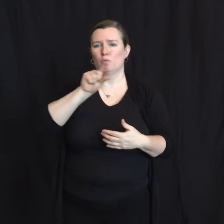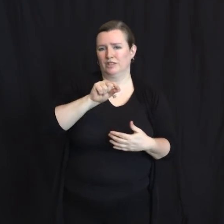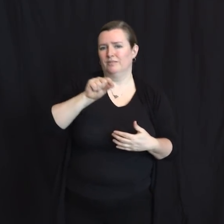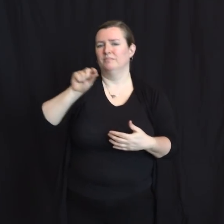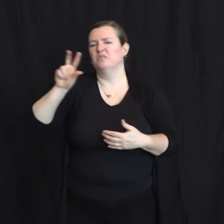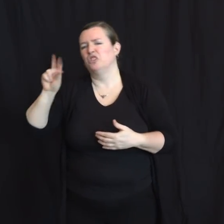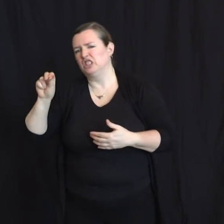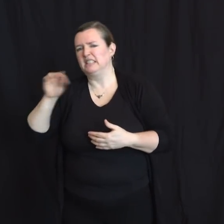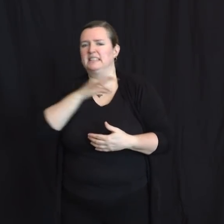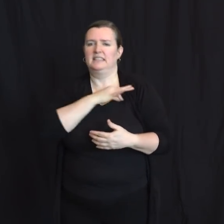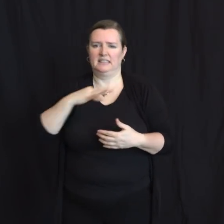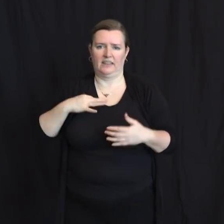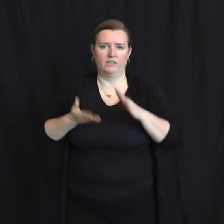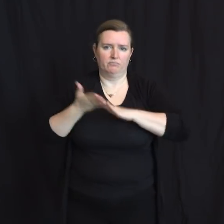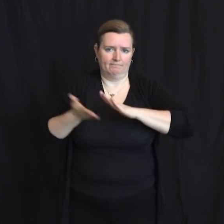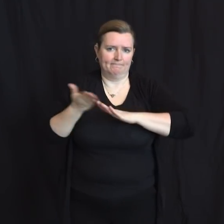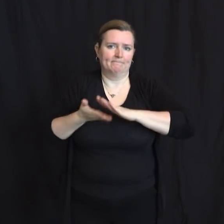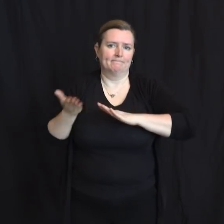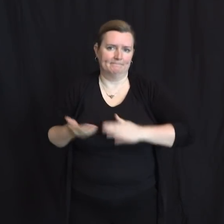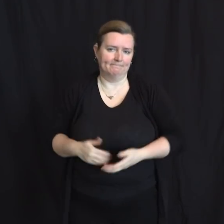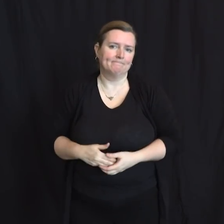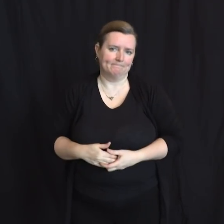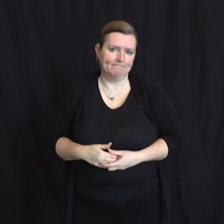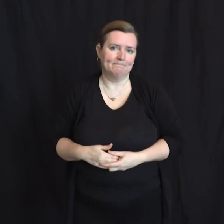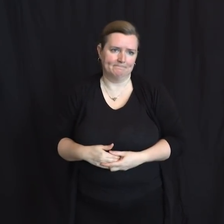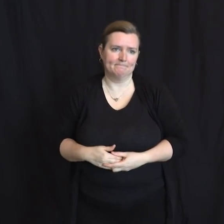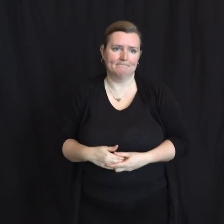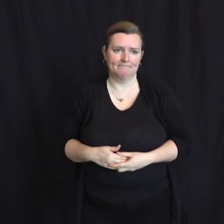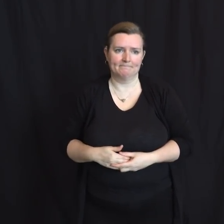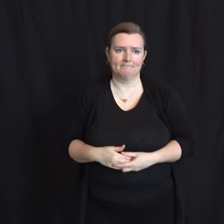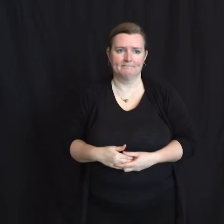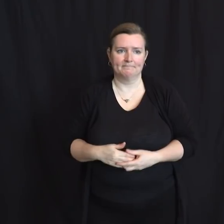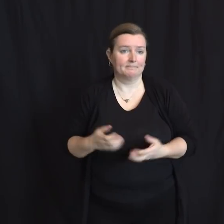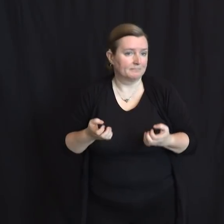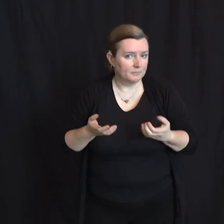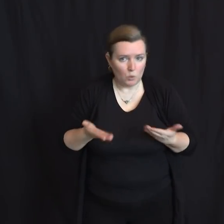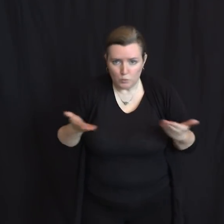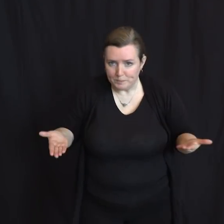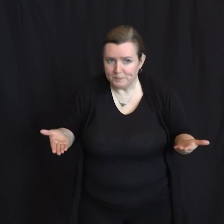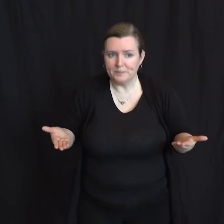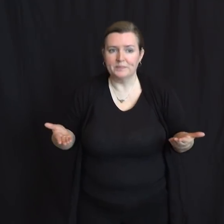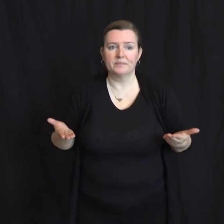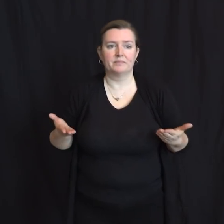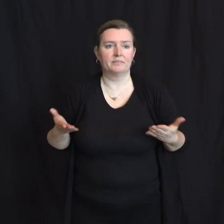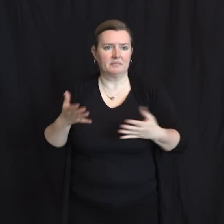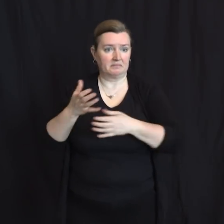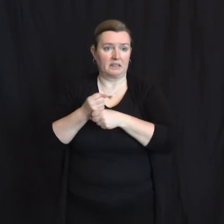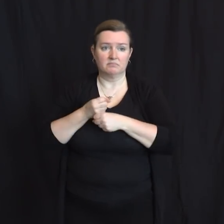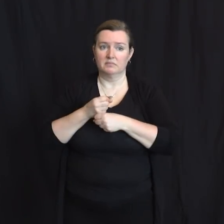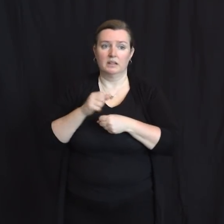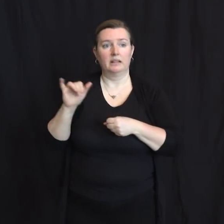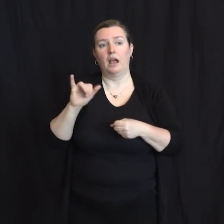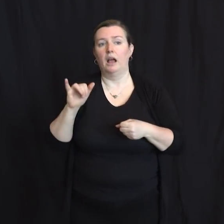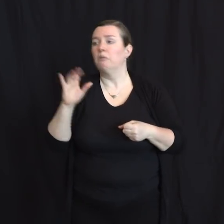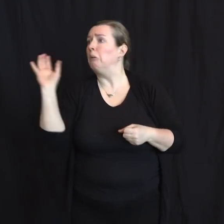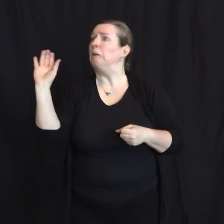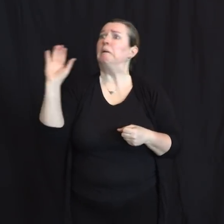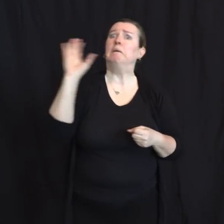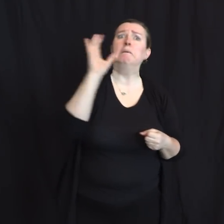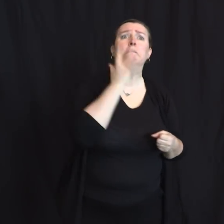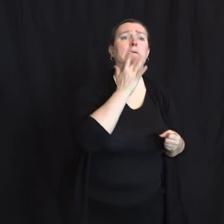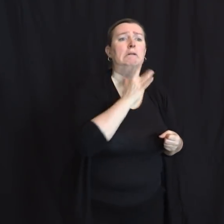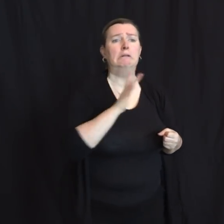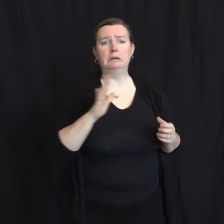in a modular way and incredibly powerfully. And the equipment is gettable? In other words, this is unlike some of the other missions that we've been